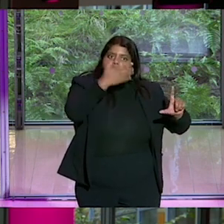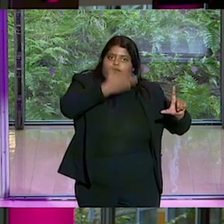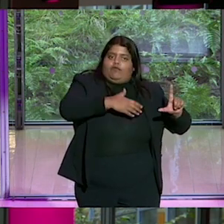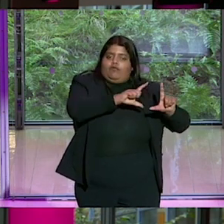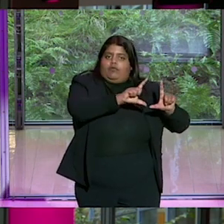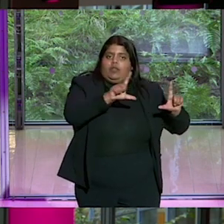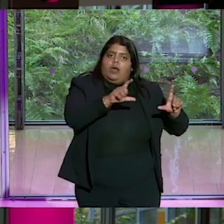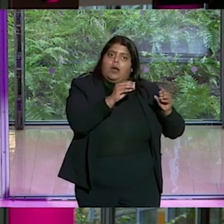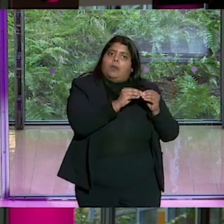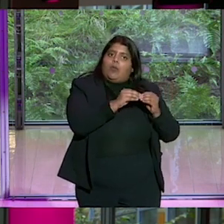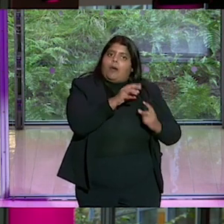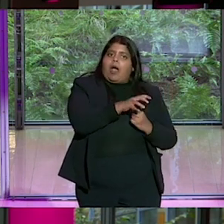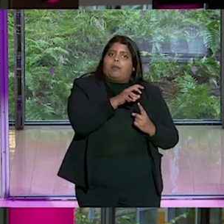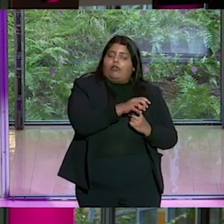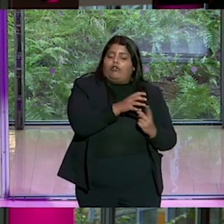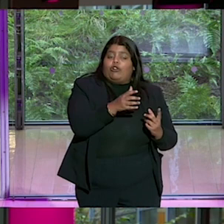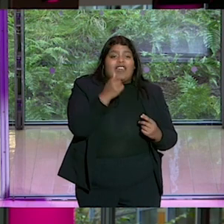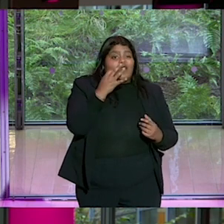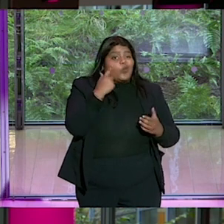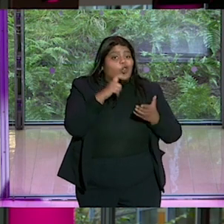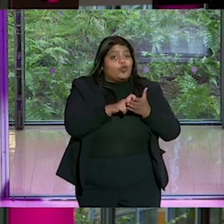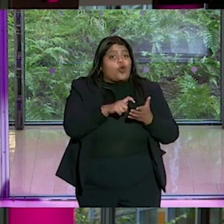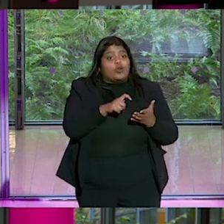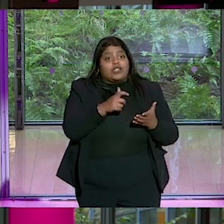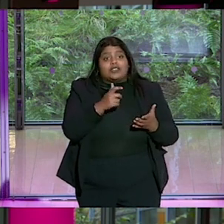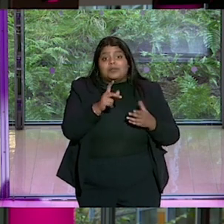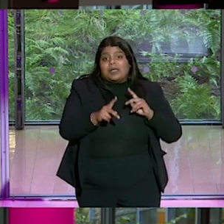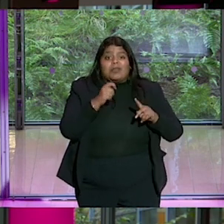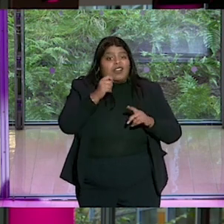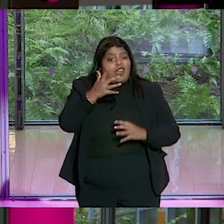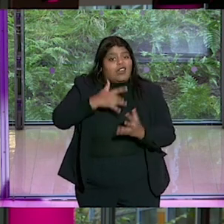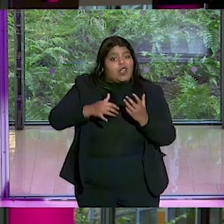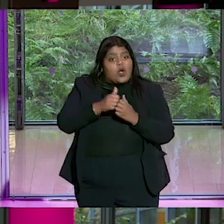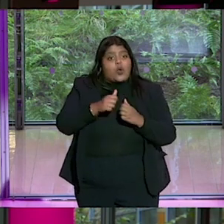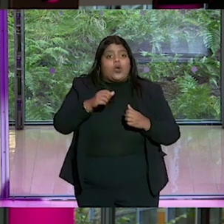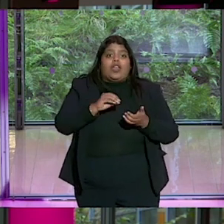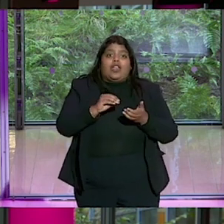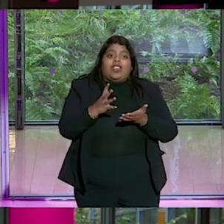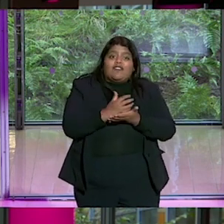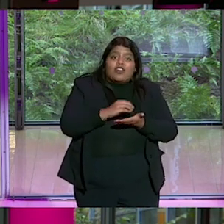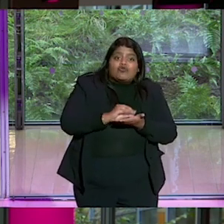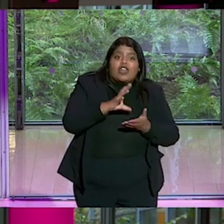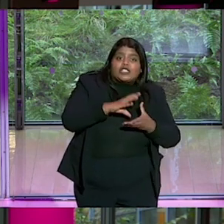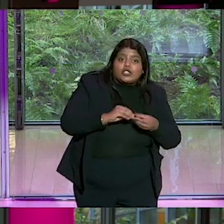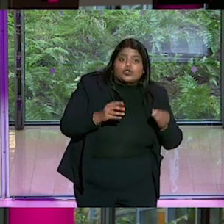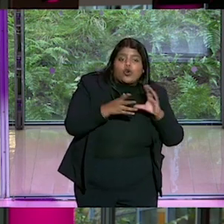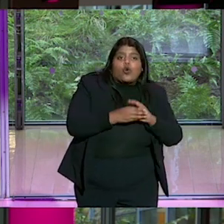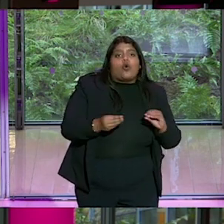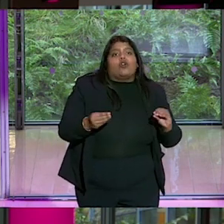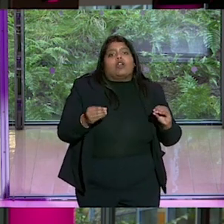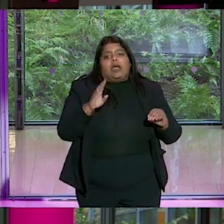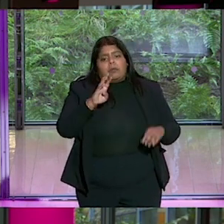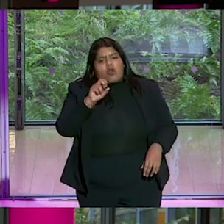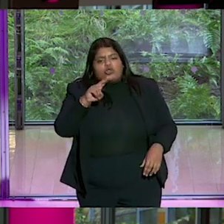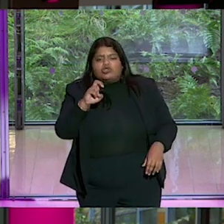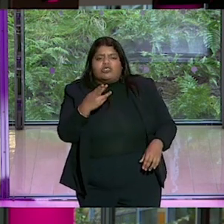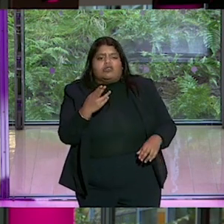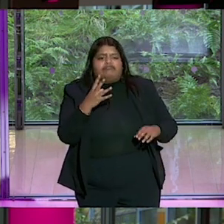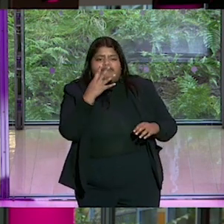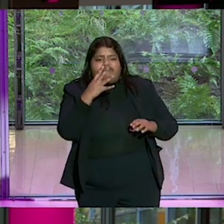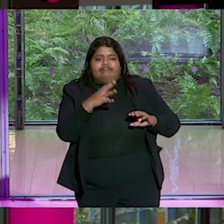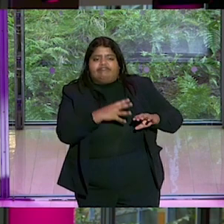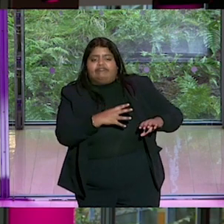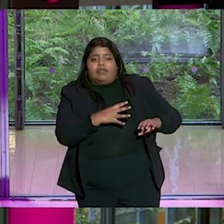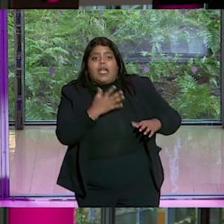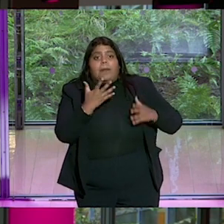If we see not many people are interacting with those fundraising stories, the brochure, the video, maybe it's because of where it's placed